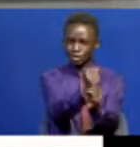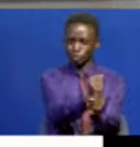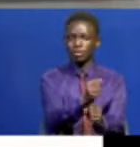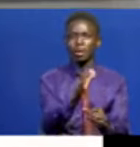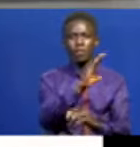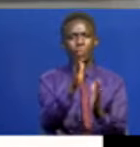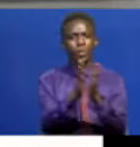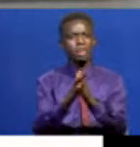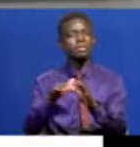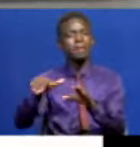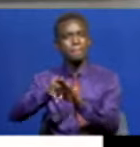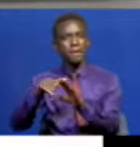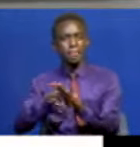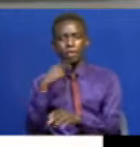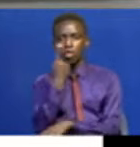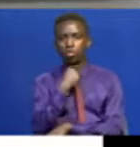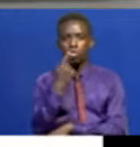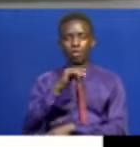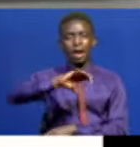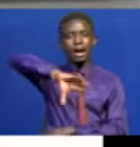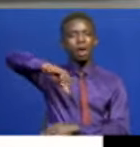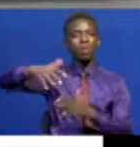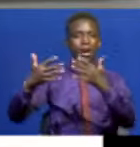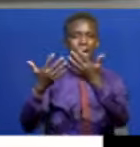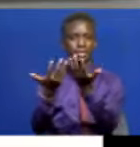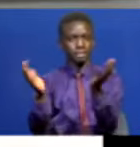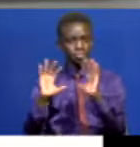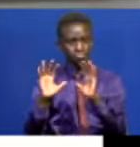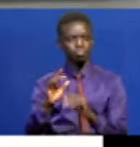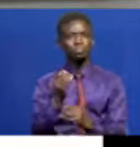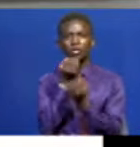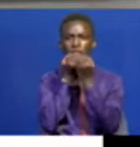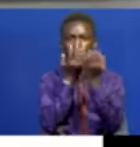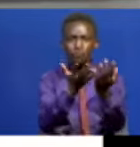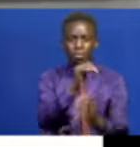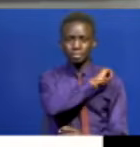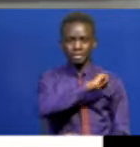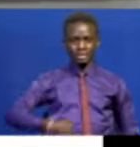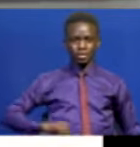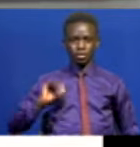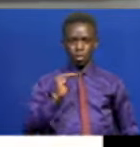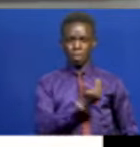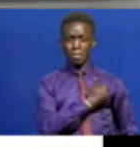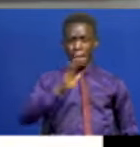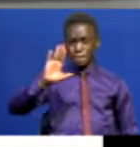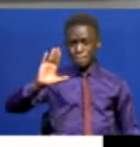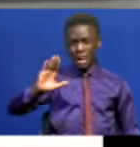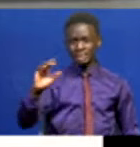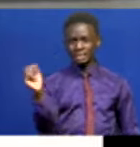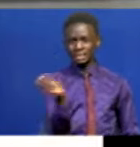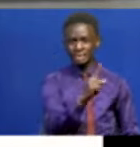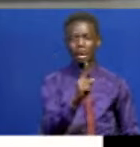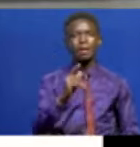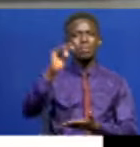of Members of County Assembly told the Senate committee that their basic salary was reduced